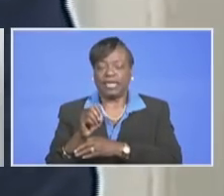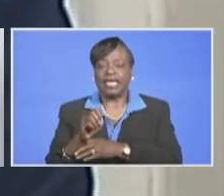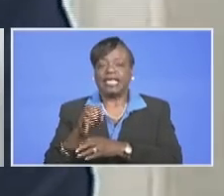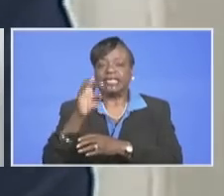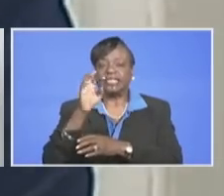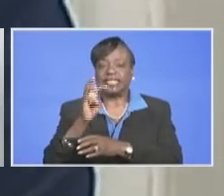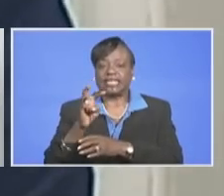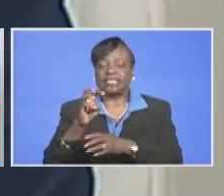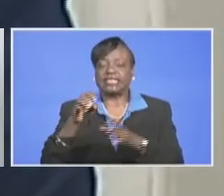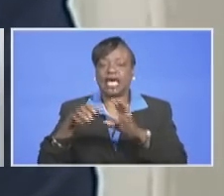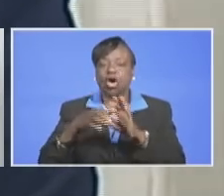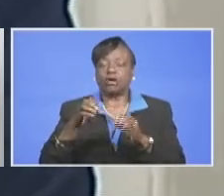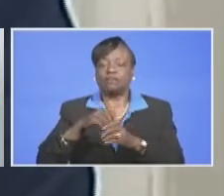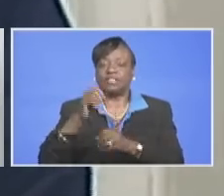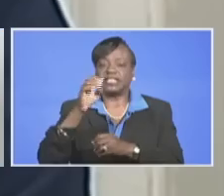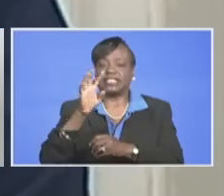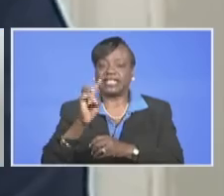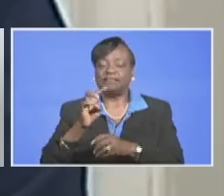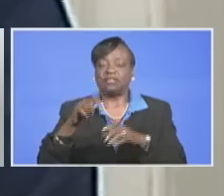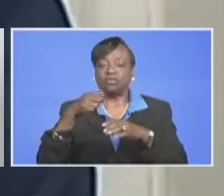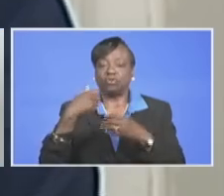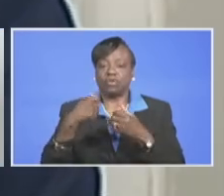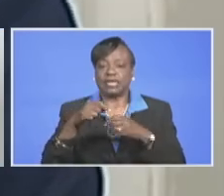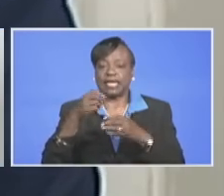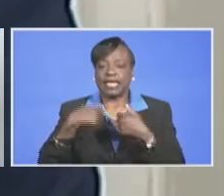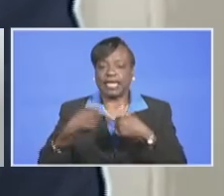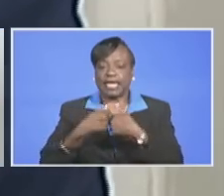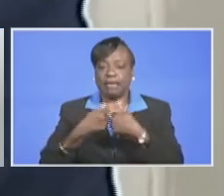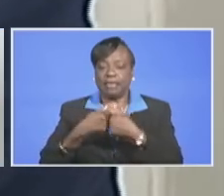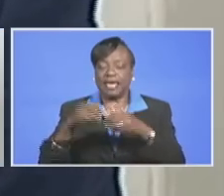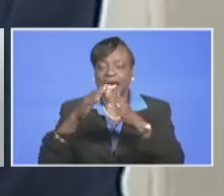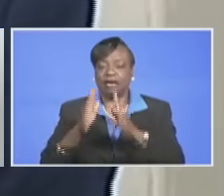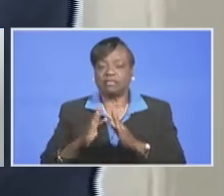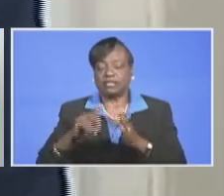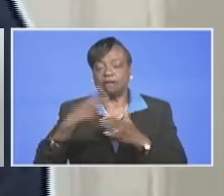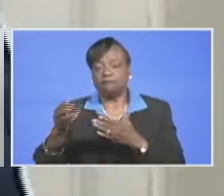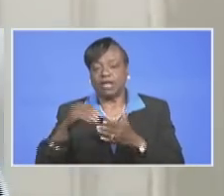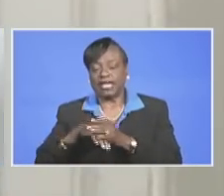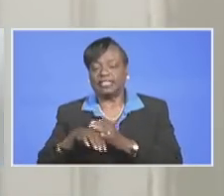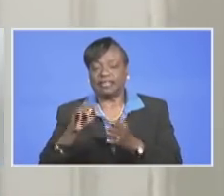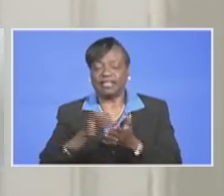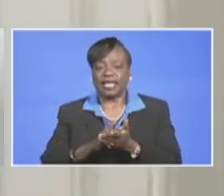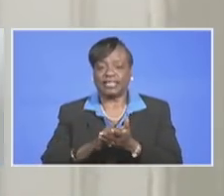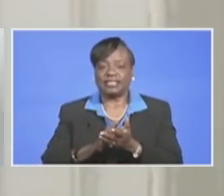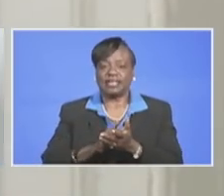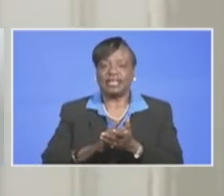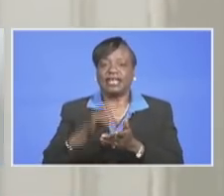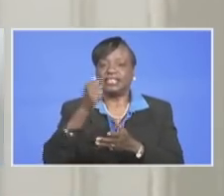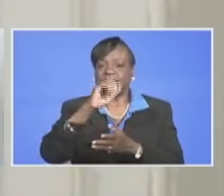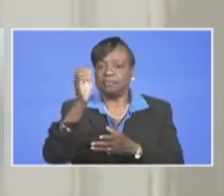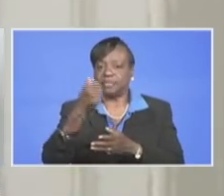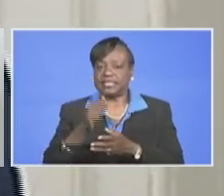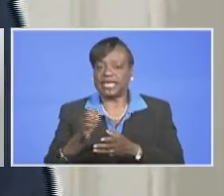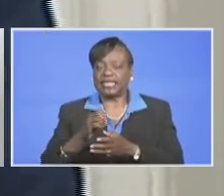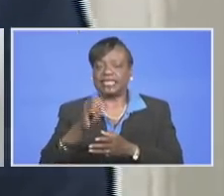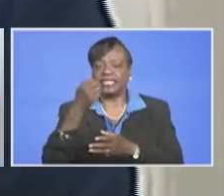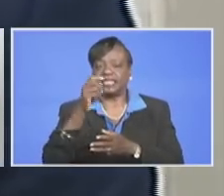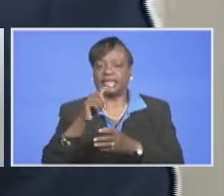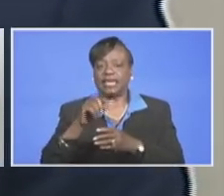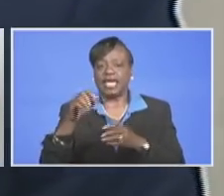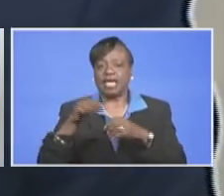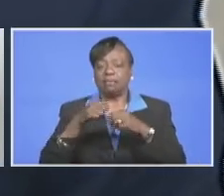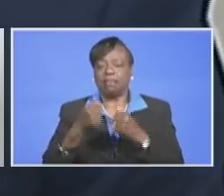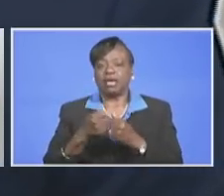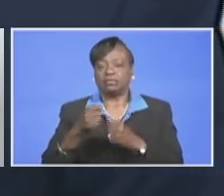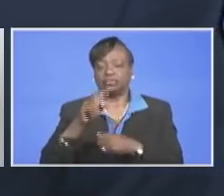of the 7 gaming houses would fall into that category. 10% of the sales would fall into Tier 2, another 10 in Tier 3, 10 in Tier